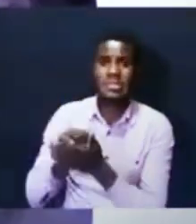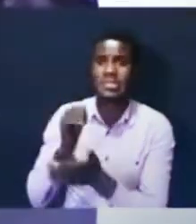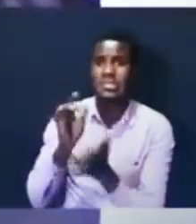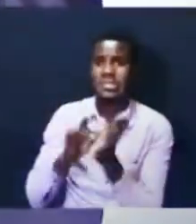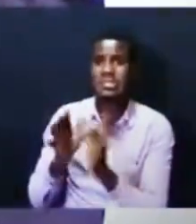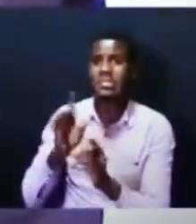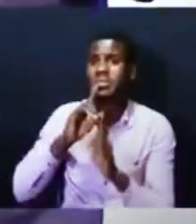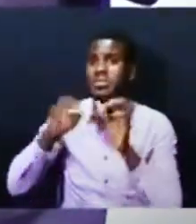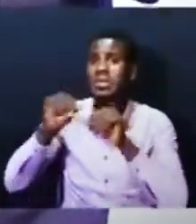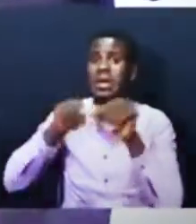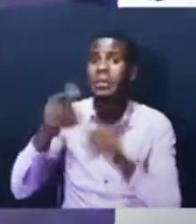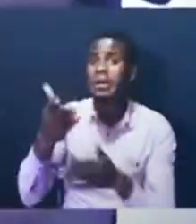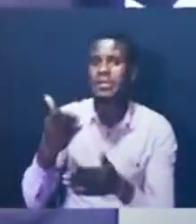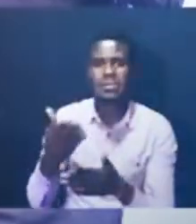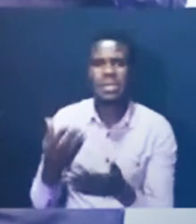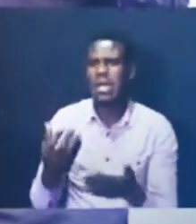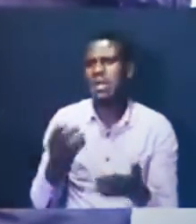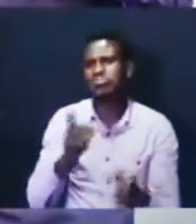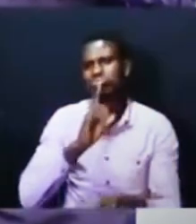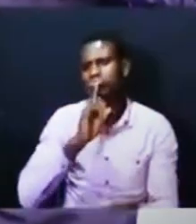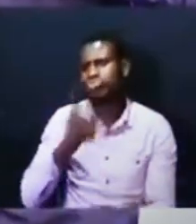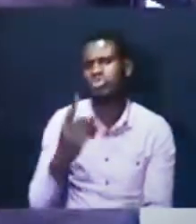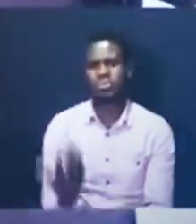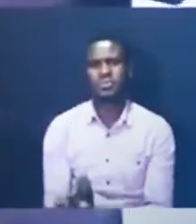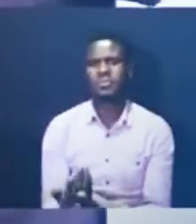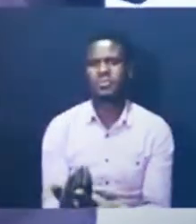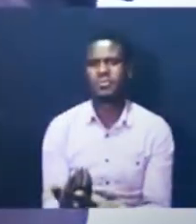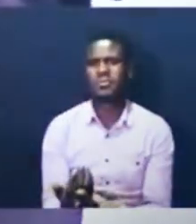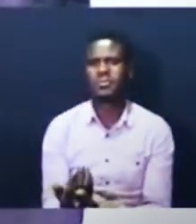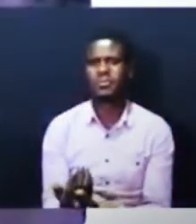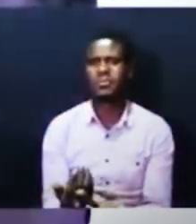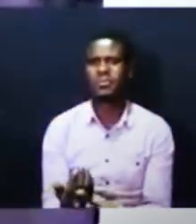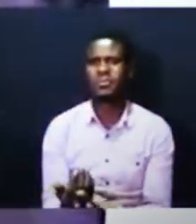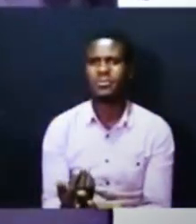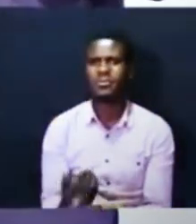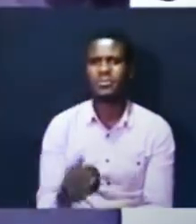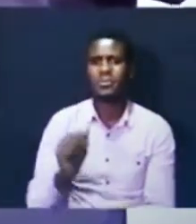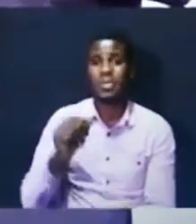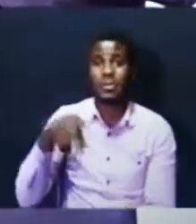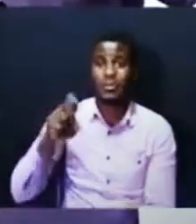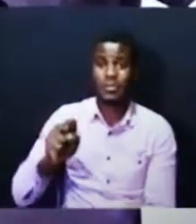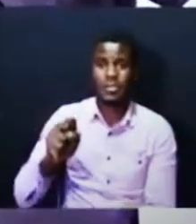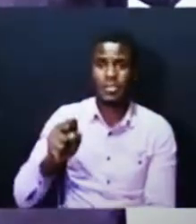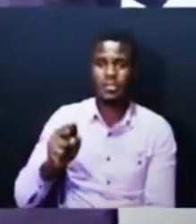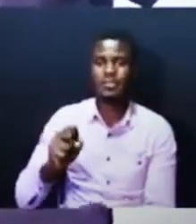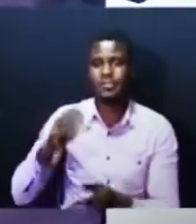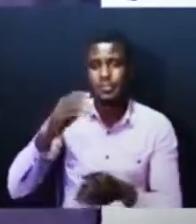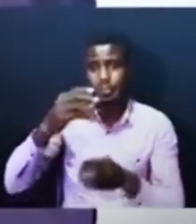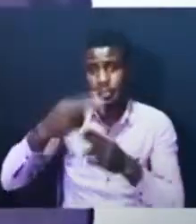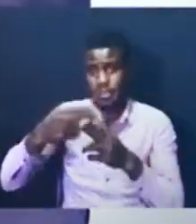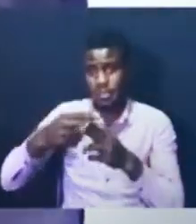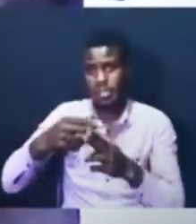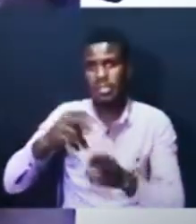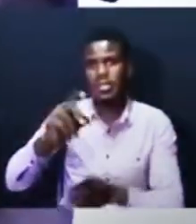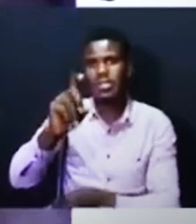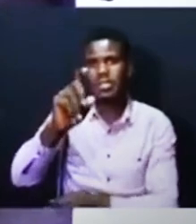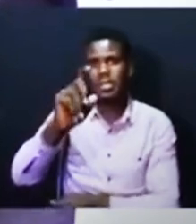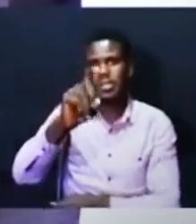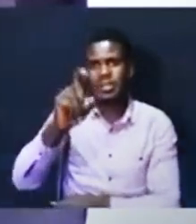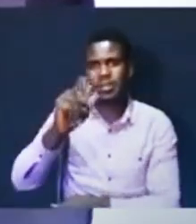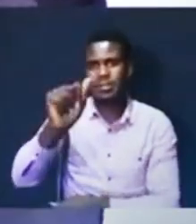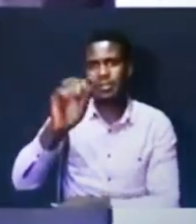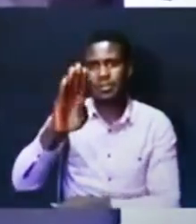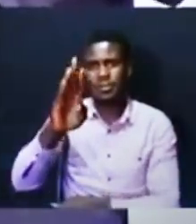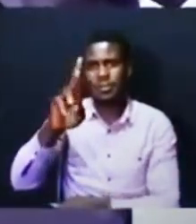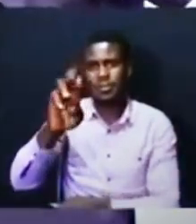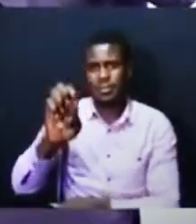Yesu kan ye e yasentene ana muda hotro do. See, Apostle Osman Zabri says this. Sumafo Osman Zabri na sembi okan ye